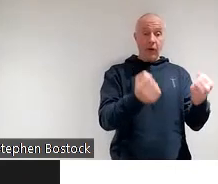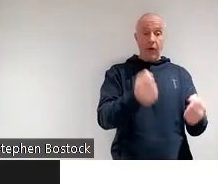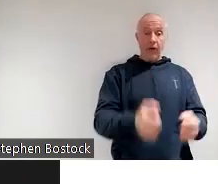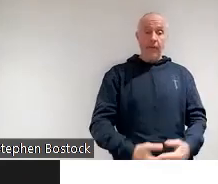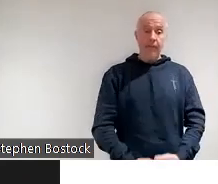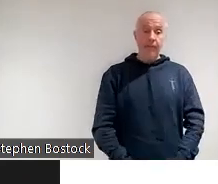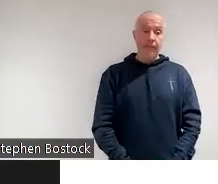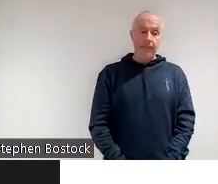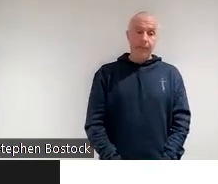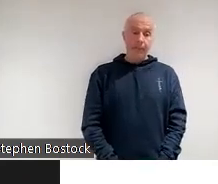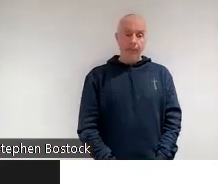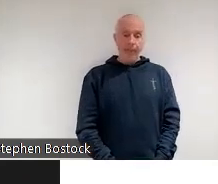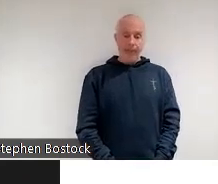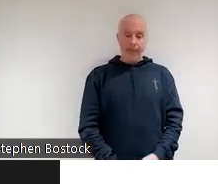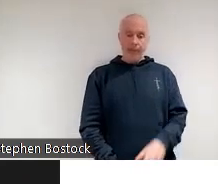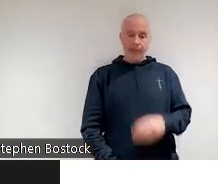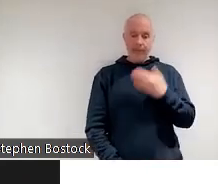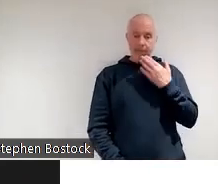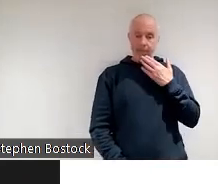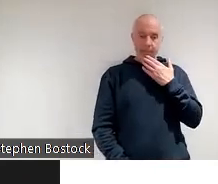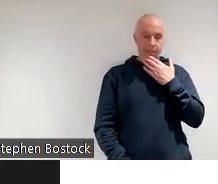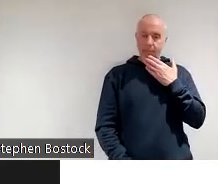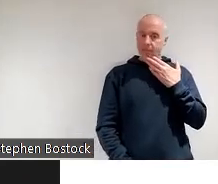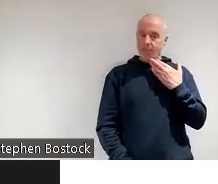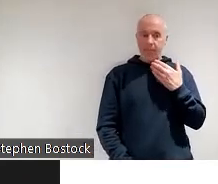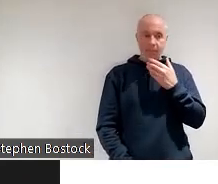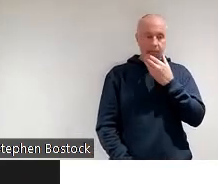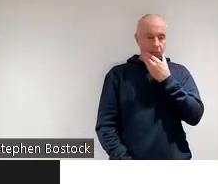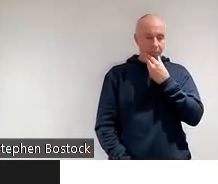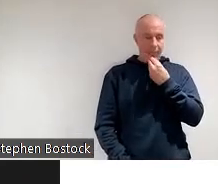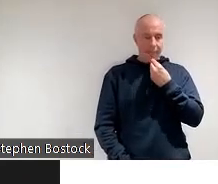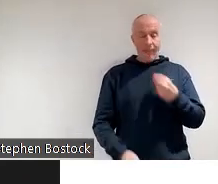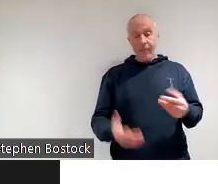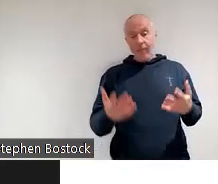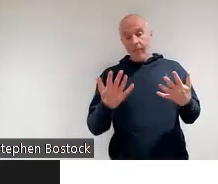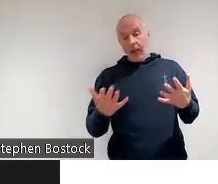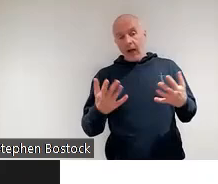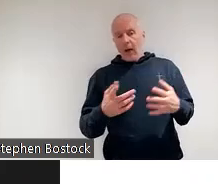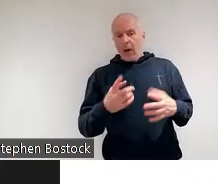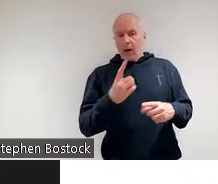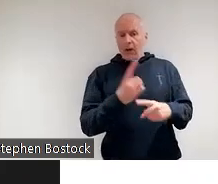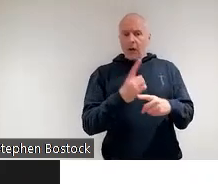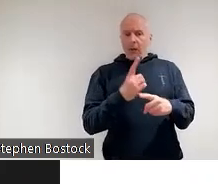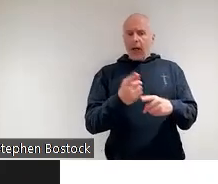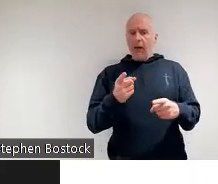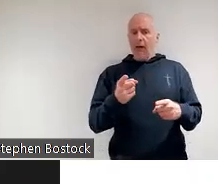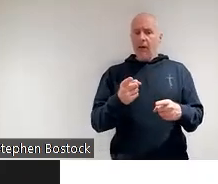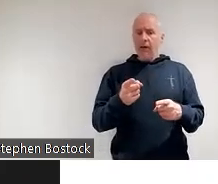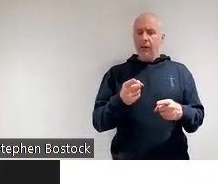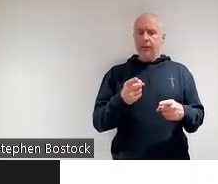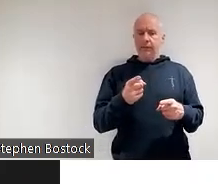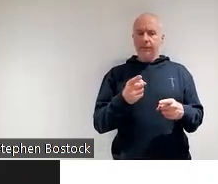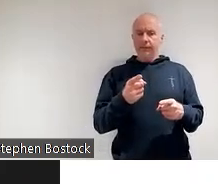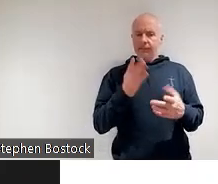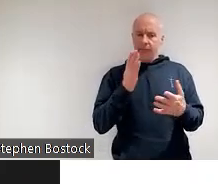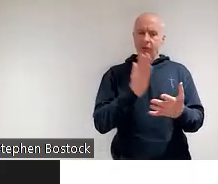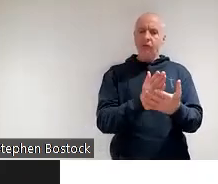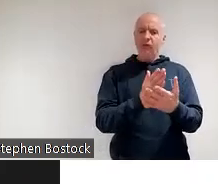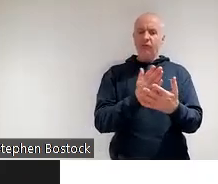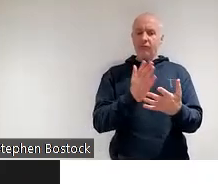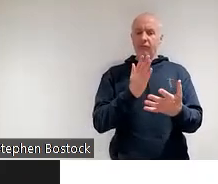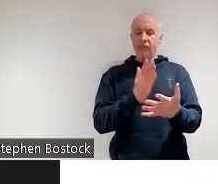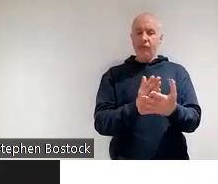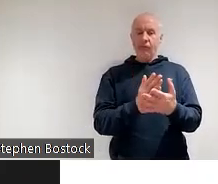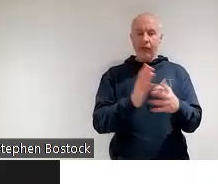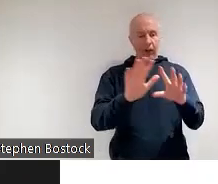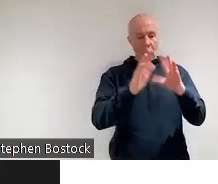So coming to a little bit more real world, I know that I talked a little bit, quite lots of theories here. So let's have a look at the